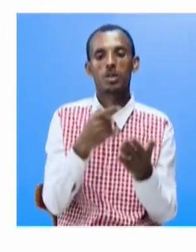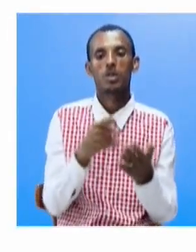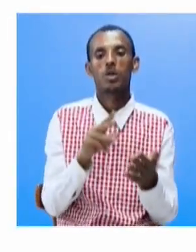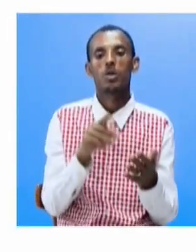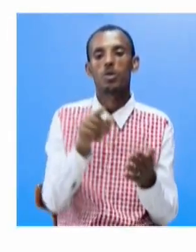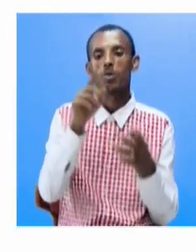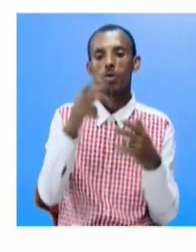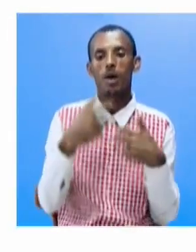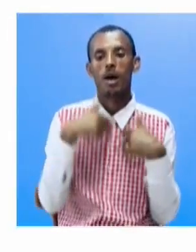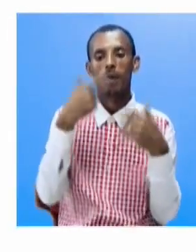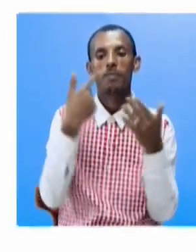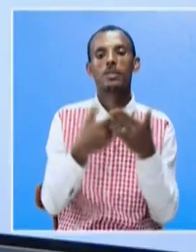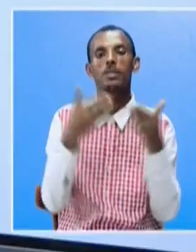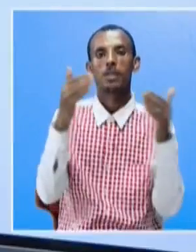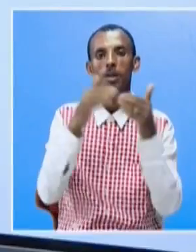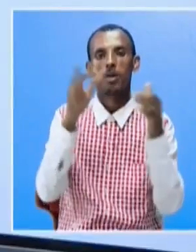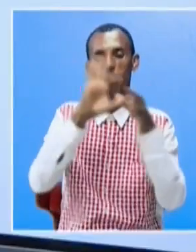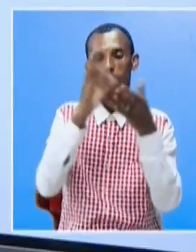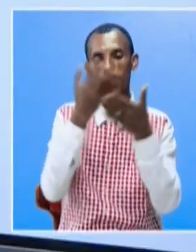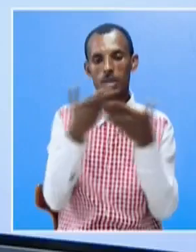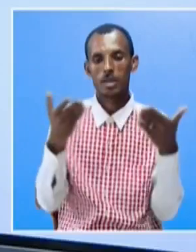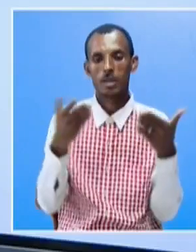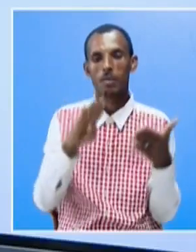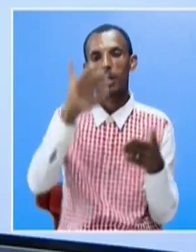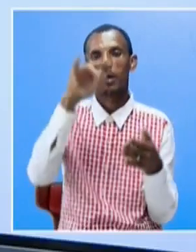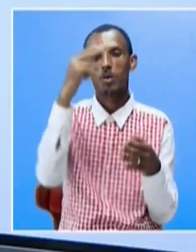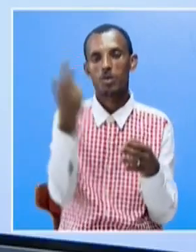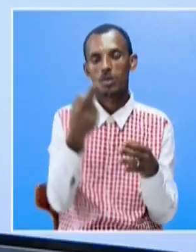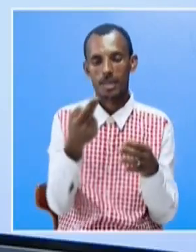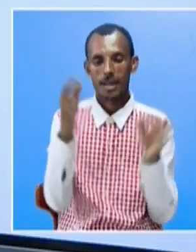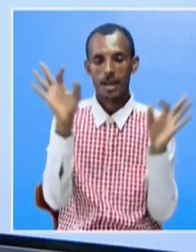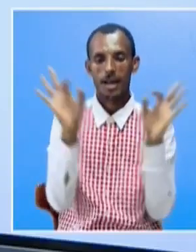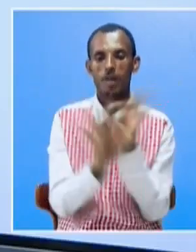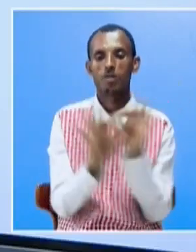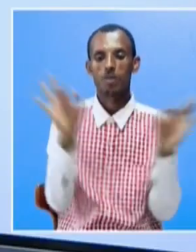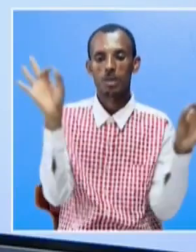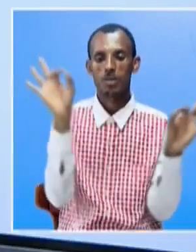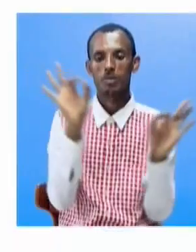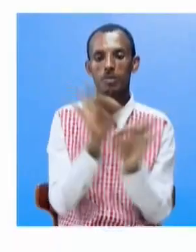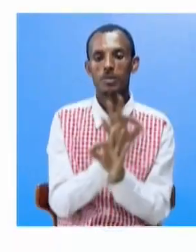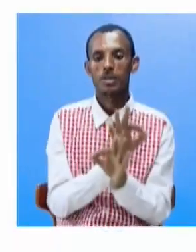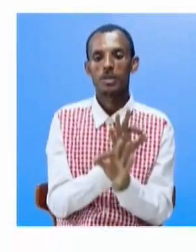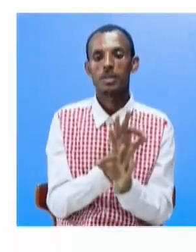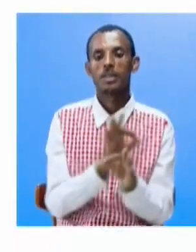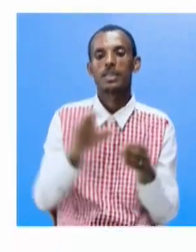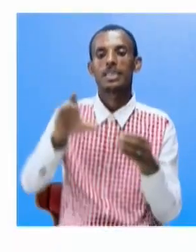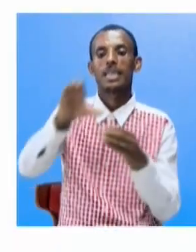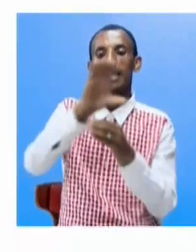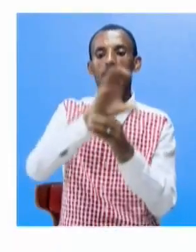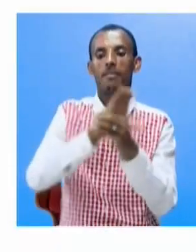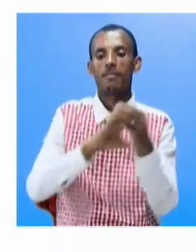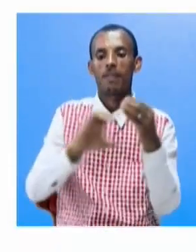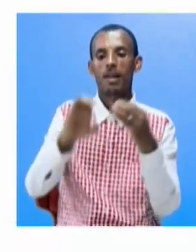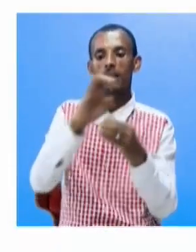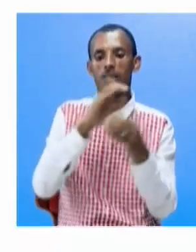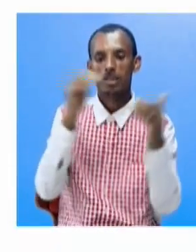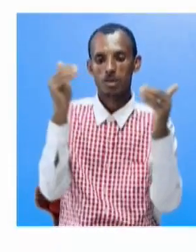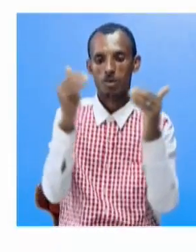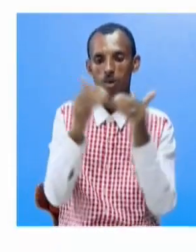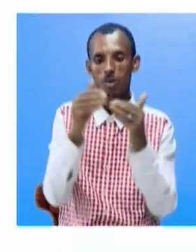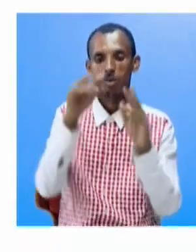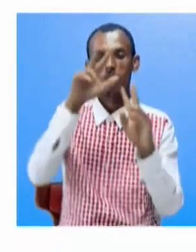equation. Just by applying cross multiplication, circumference is equal to this pi